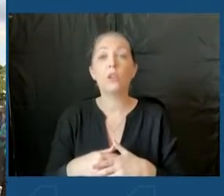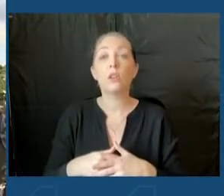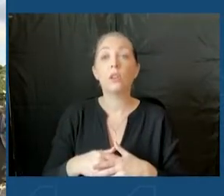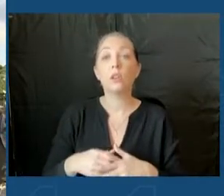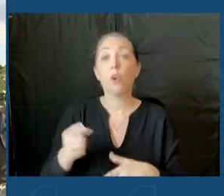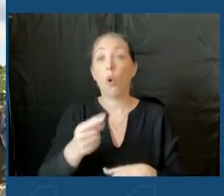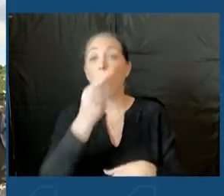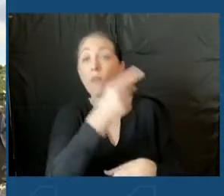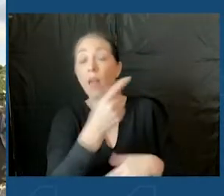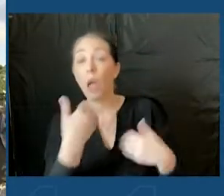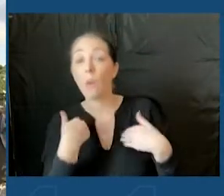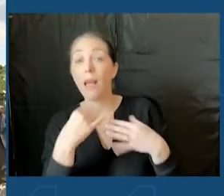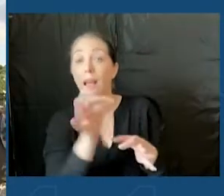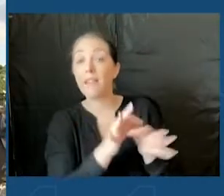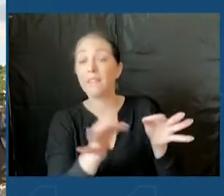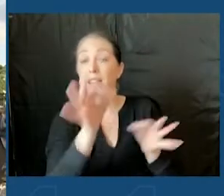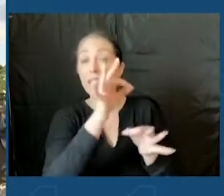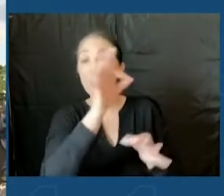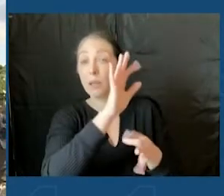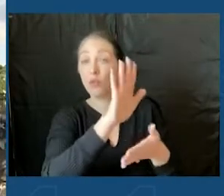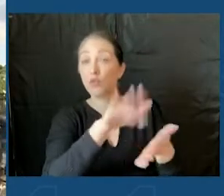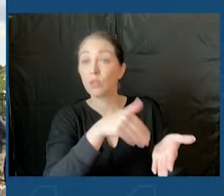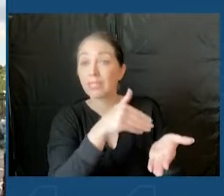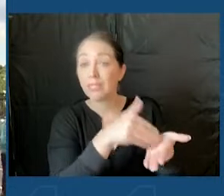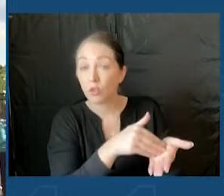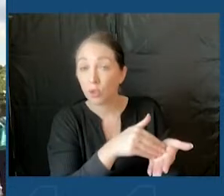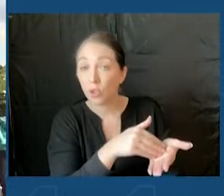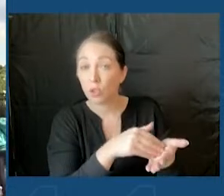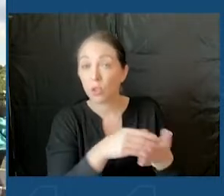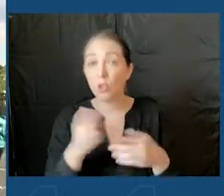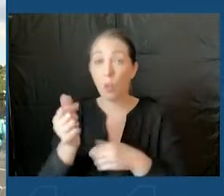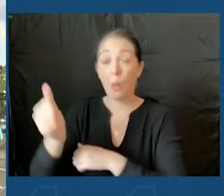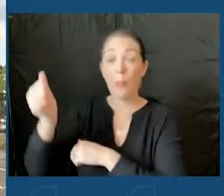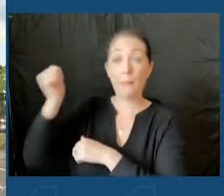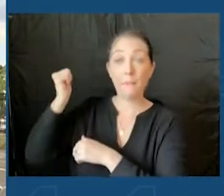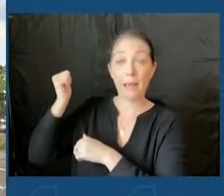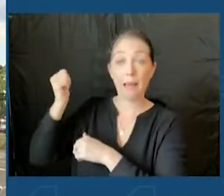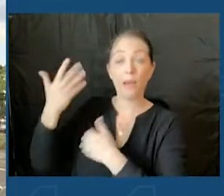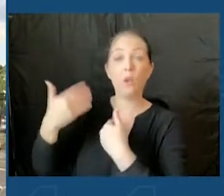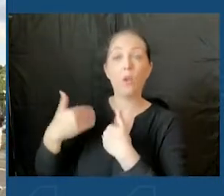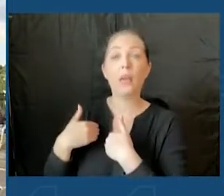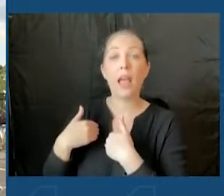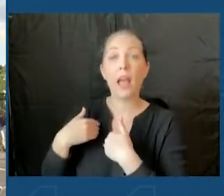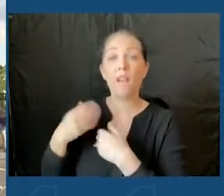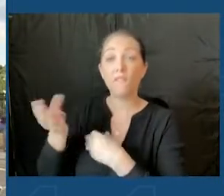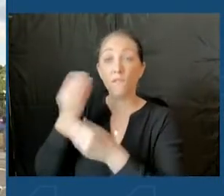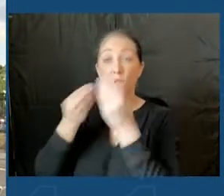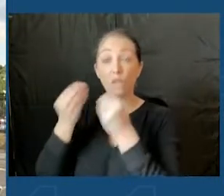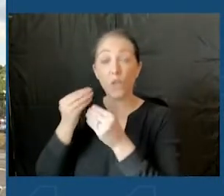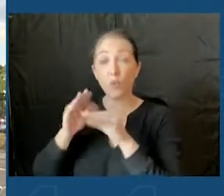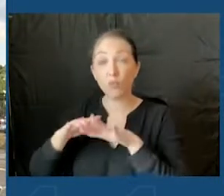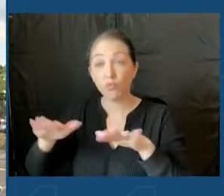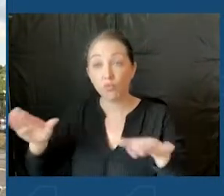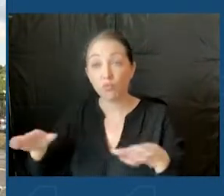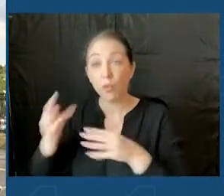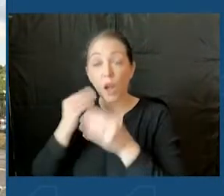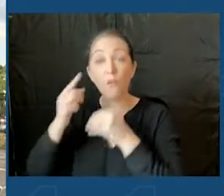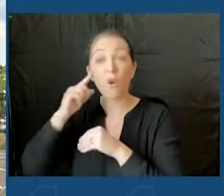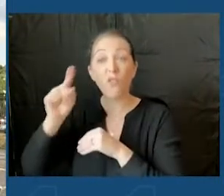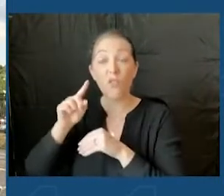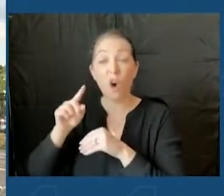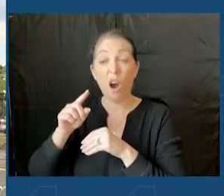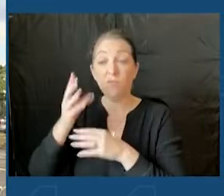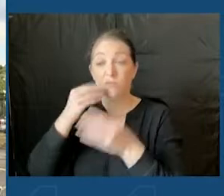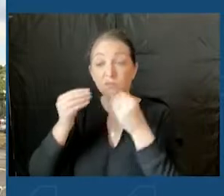your spiritual stations here. In through the back, we have our food stations. Enough food to feed